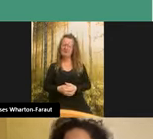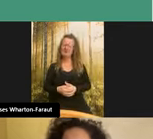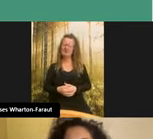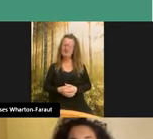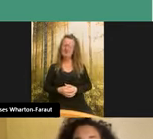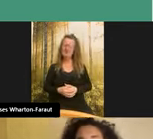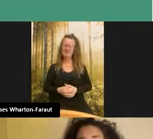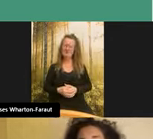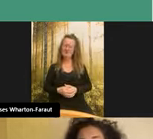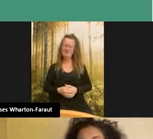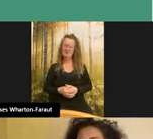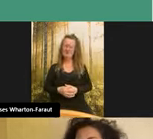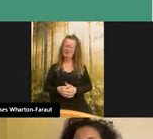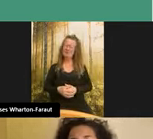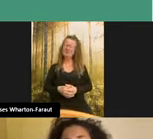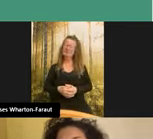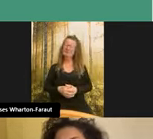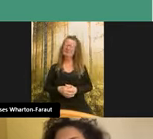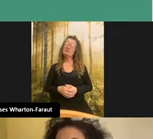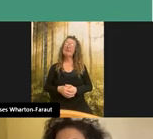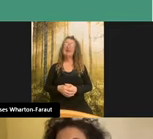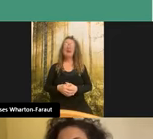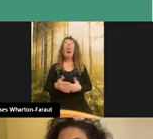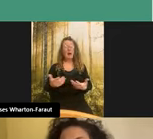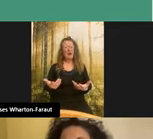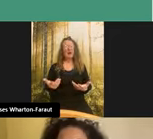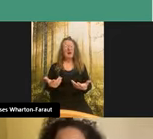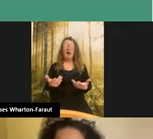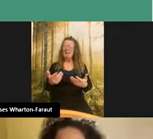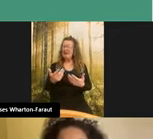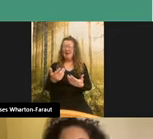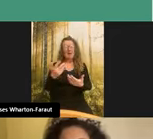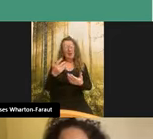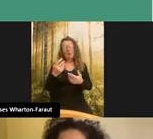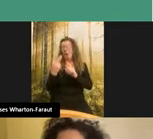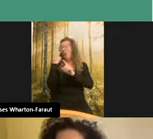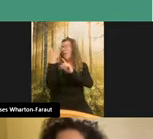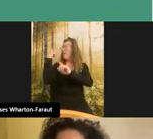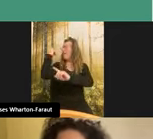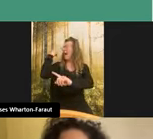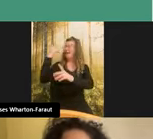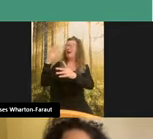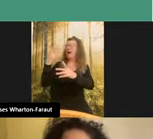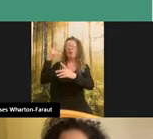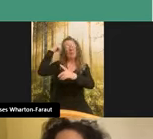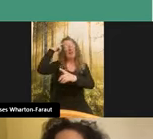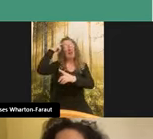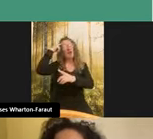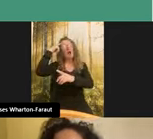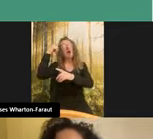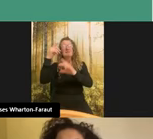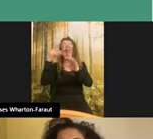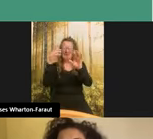that war effort. So, and you can imagine how valuable like an orange would be in times of scurvy, where there's, you know, like in, that would be